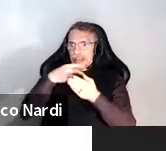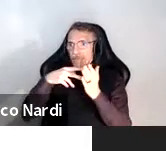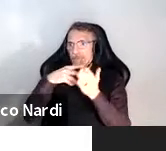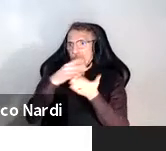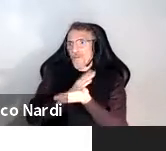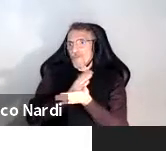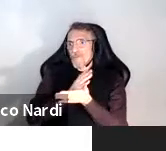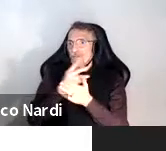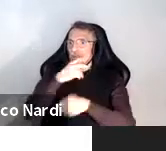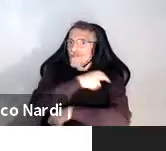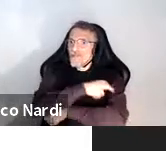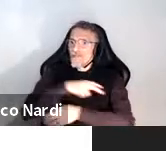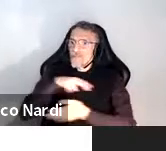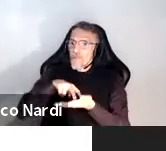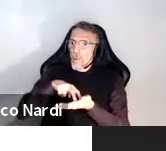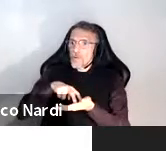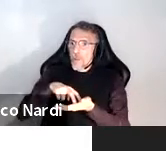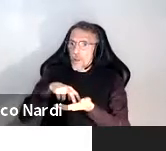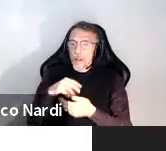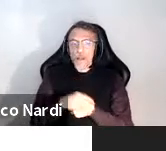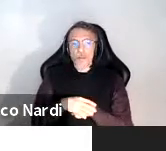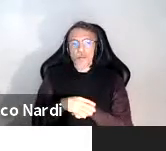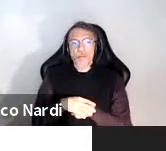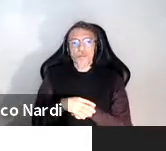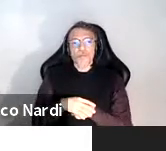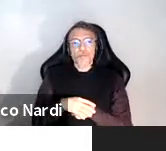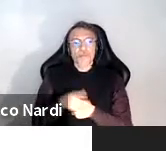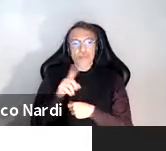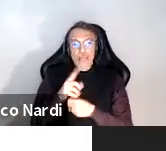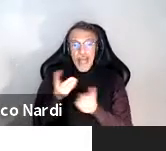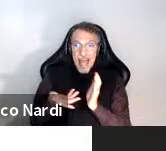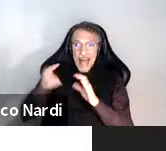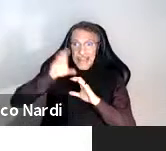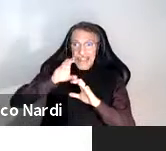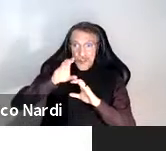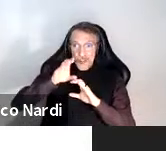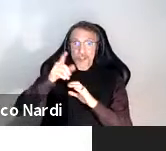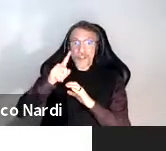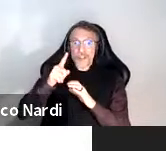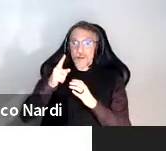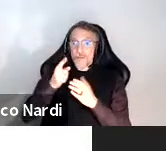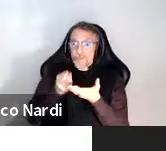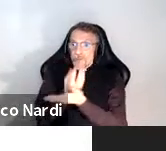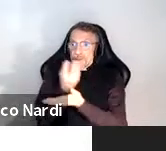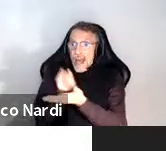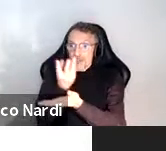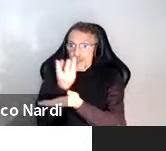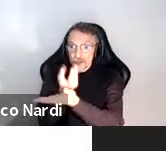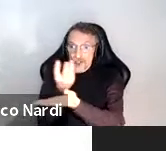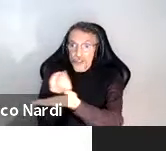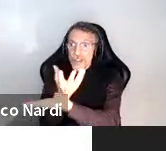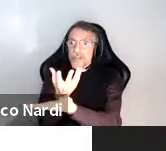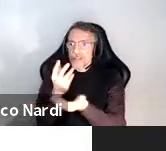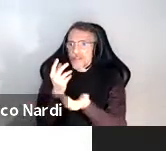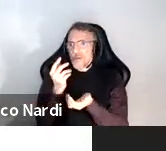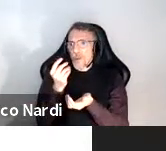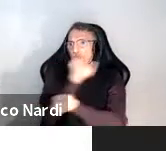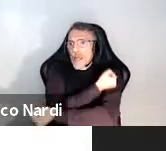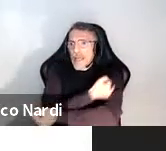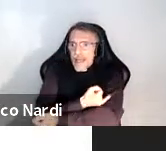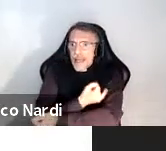vulnerabilities. Now, in addition to that, there were also weak production structure, health issues, and